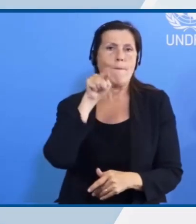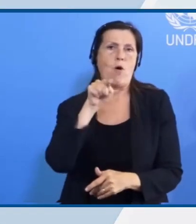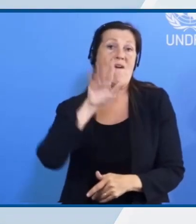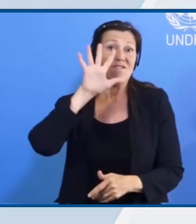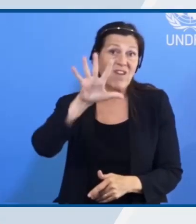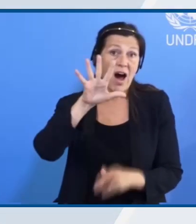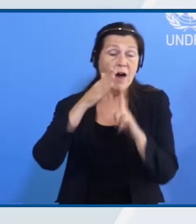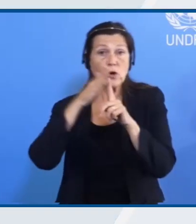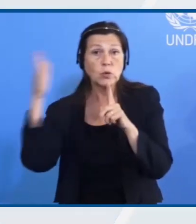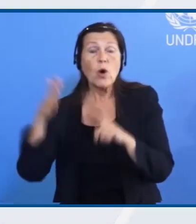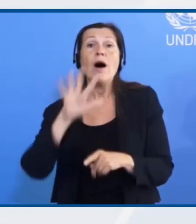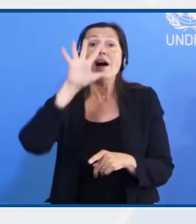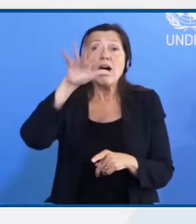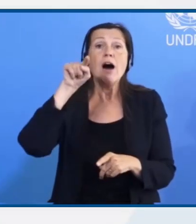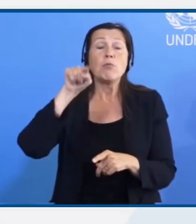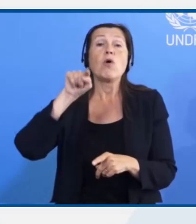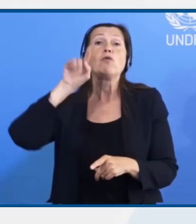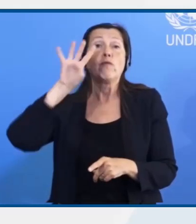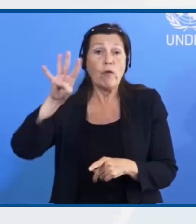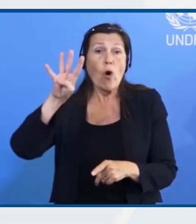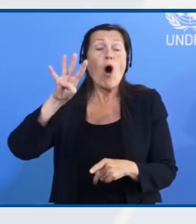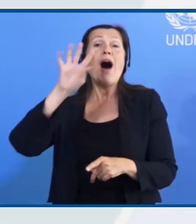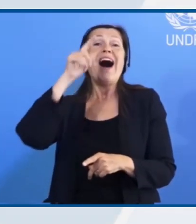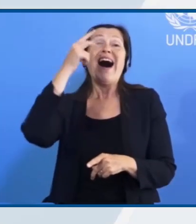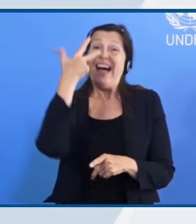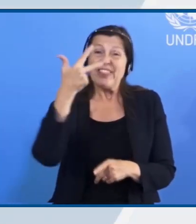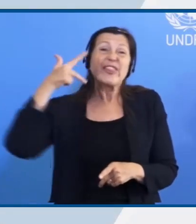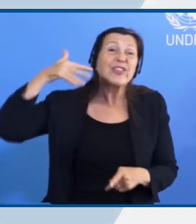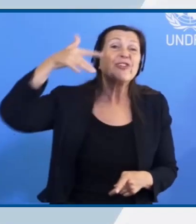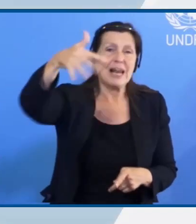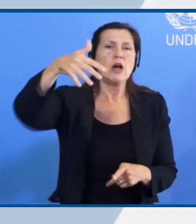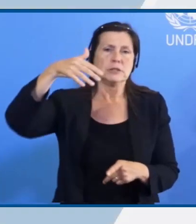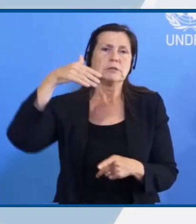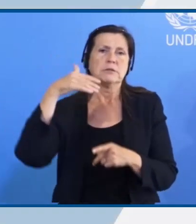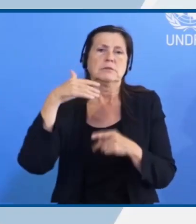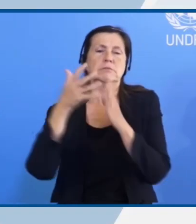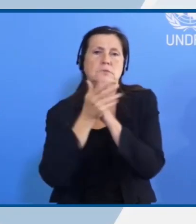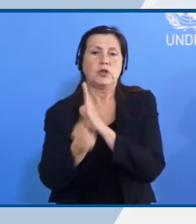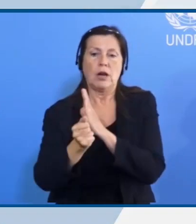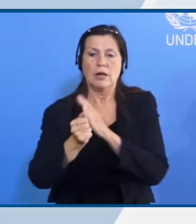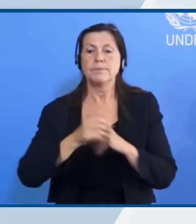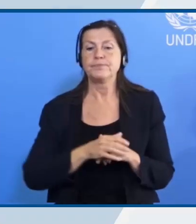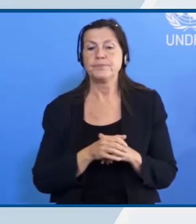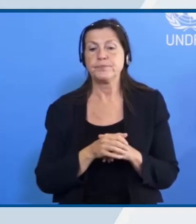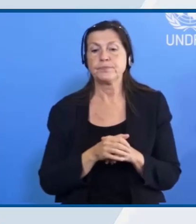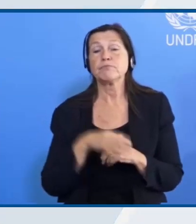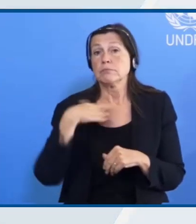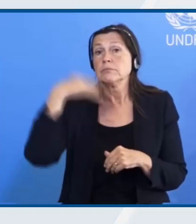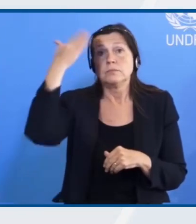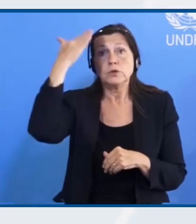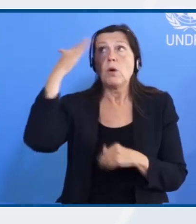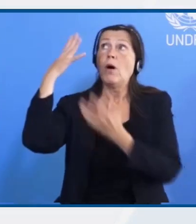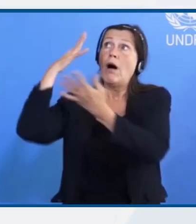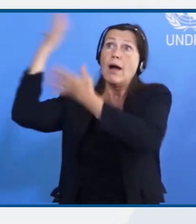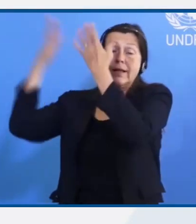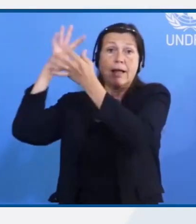to $5.4 trillion annually. But if we do now a reality check, we know that climate